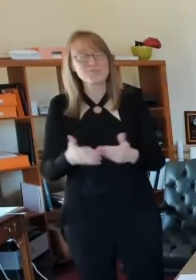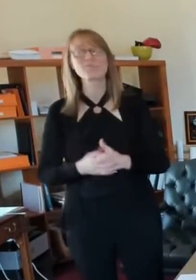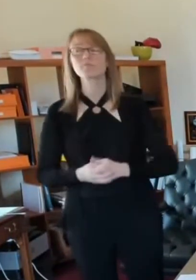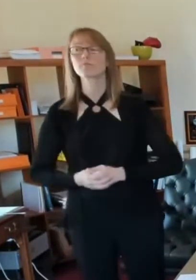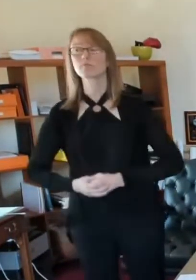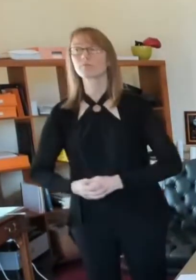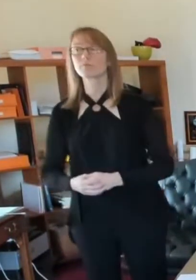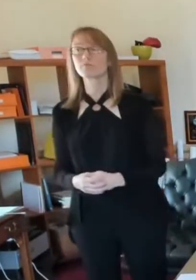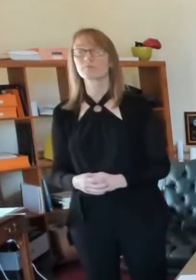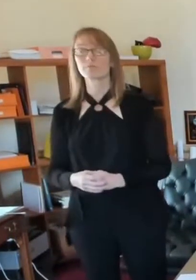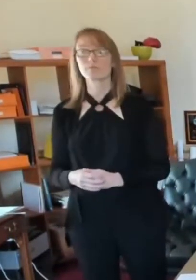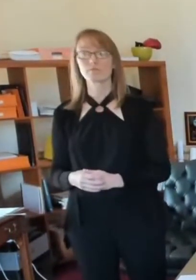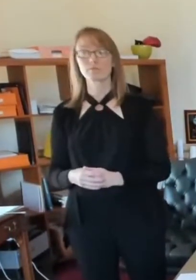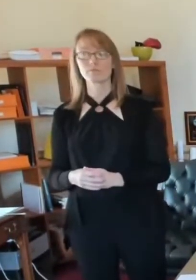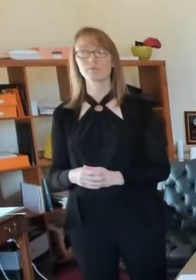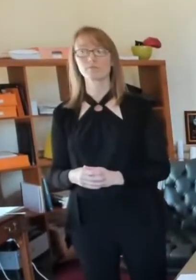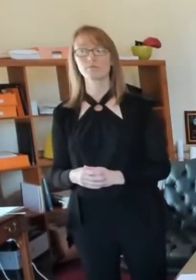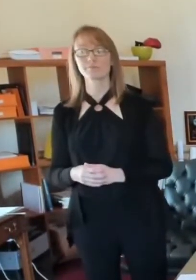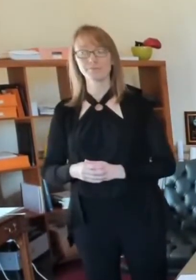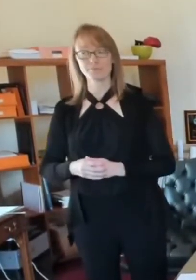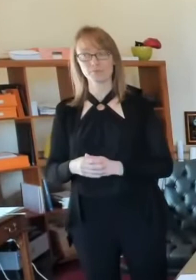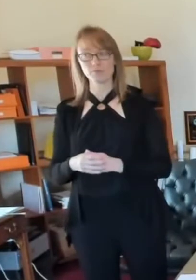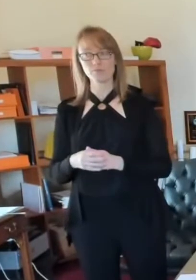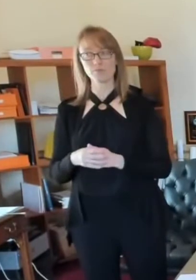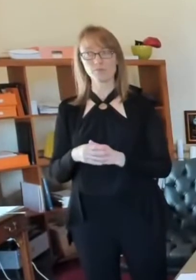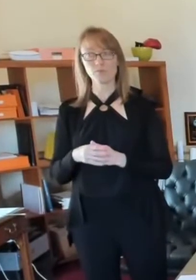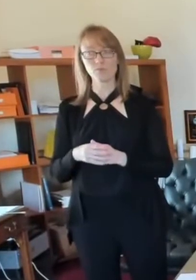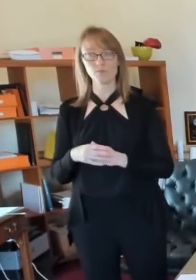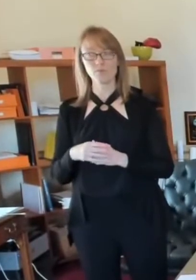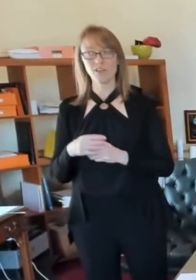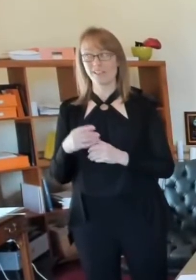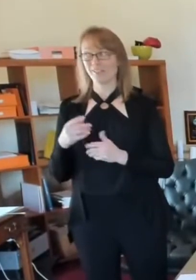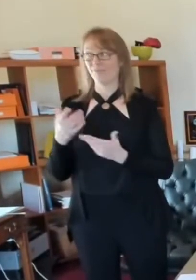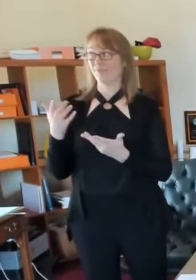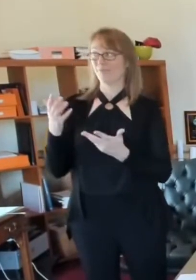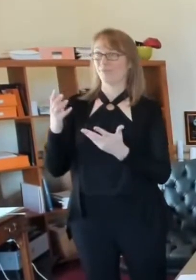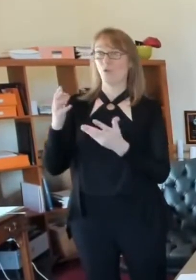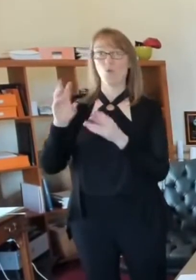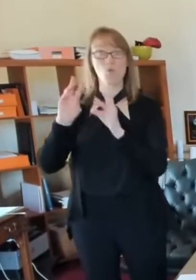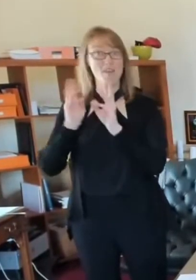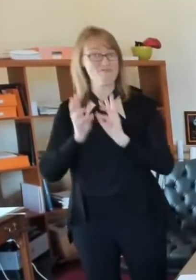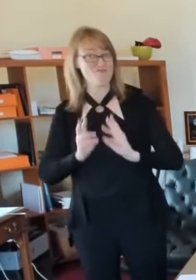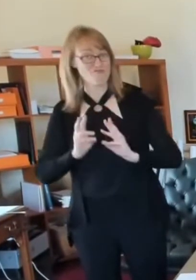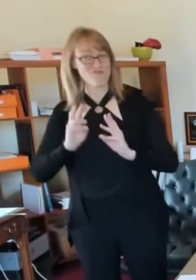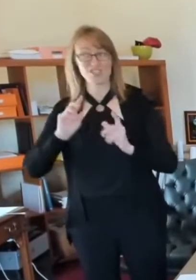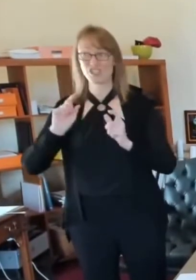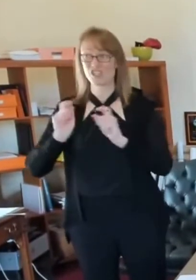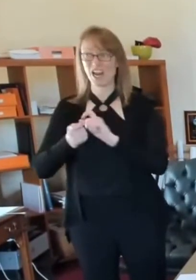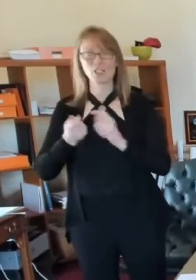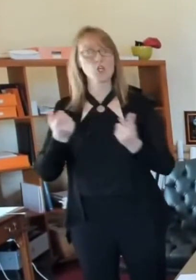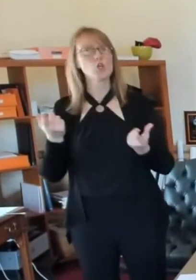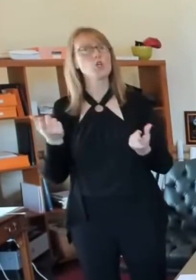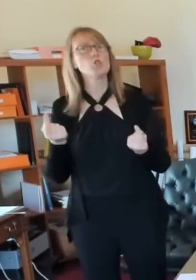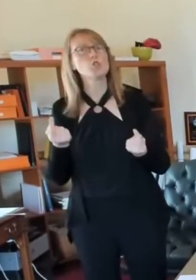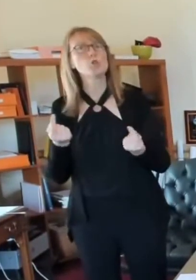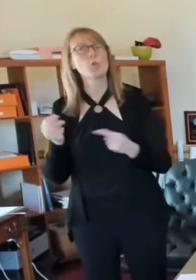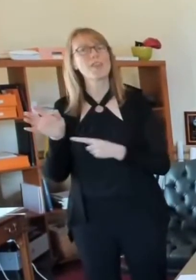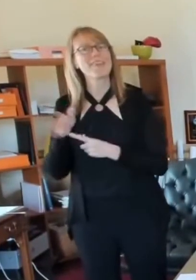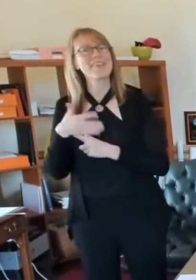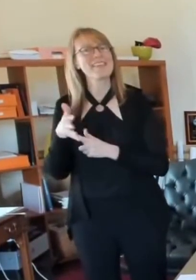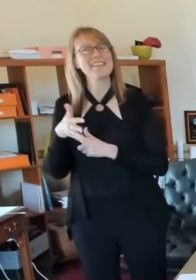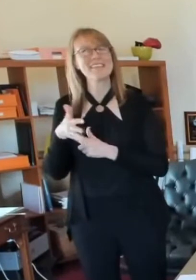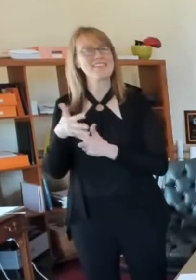with the change in weather, we did get a question about what about leaves? Do people blow them into the alley? Do we put them